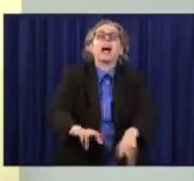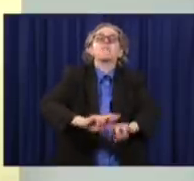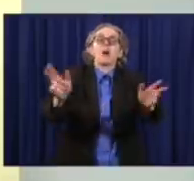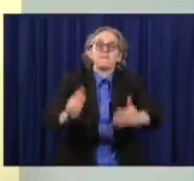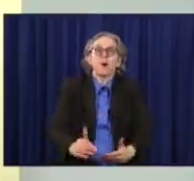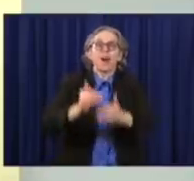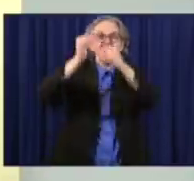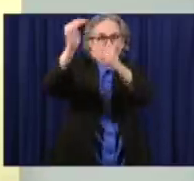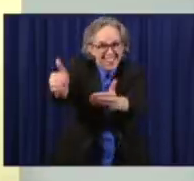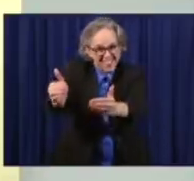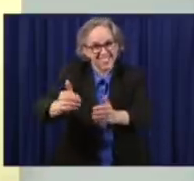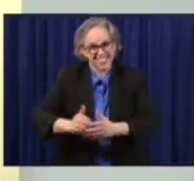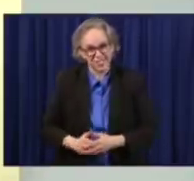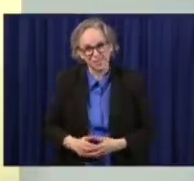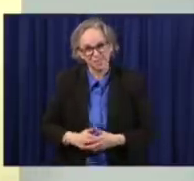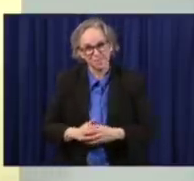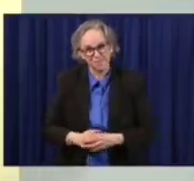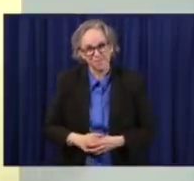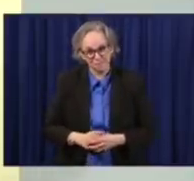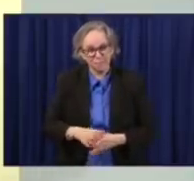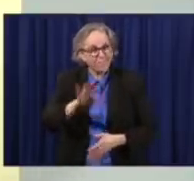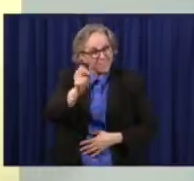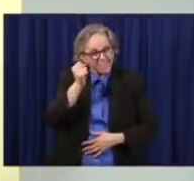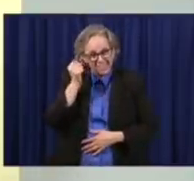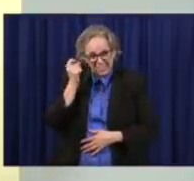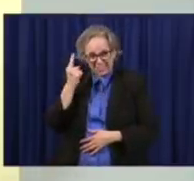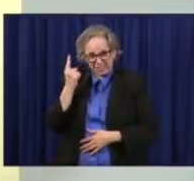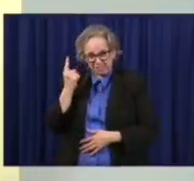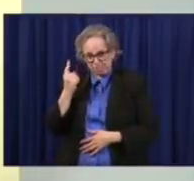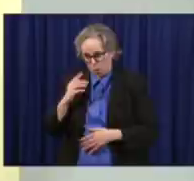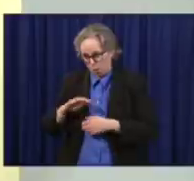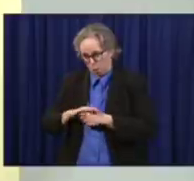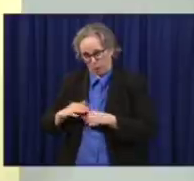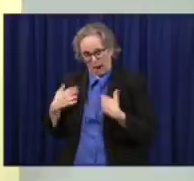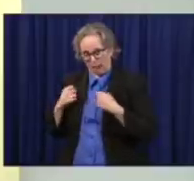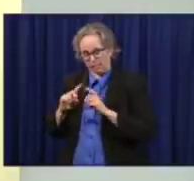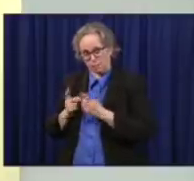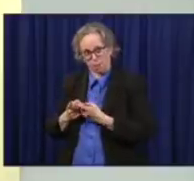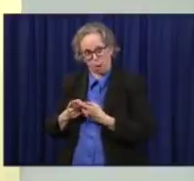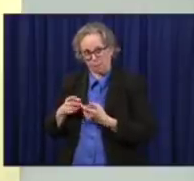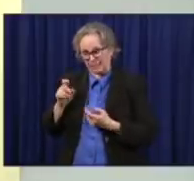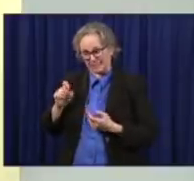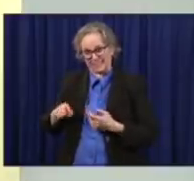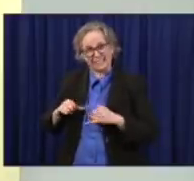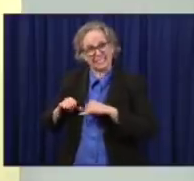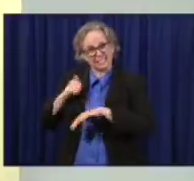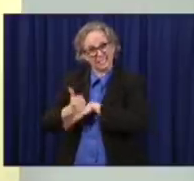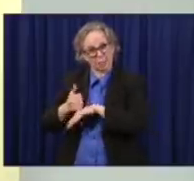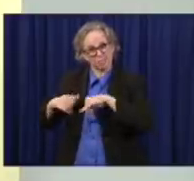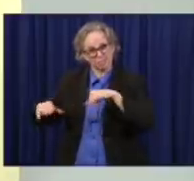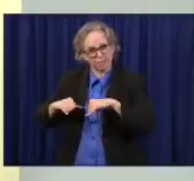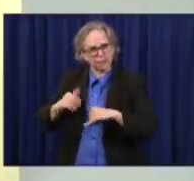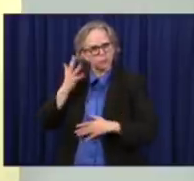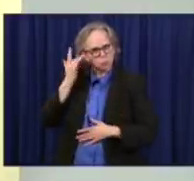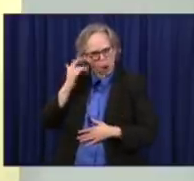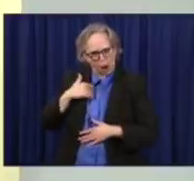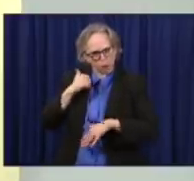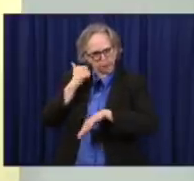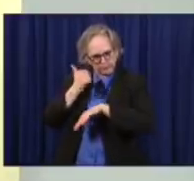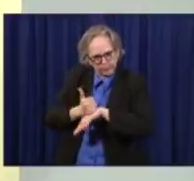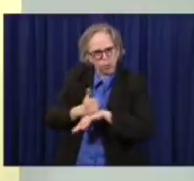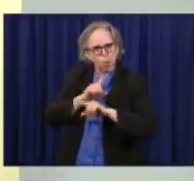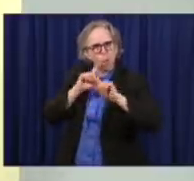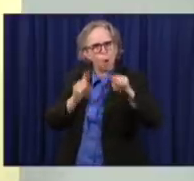officials, your local health departments do need standards in place. It's why you have to have an order, so that if there are egregious violators, that they can hold